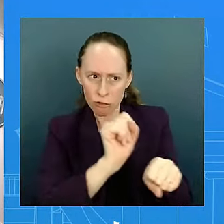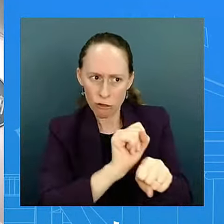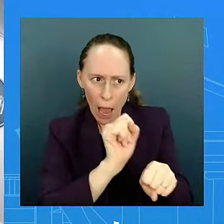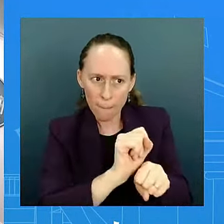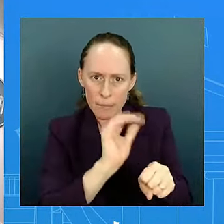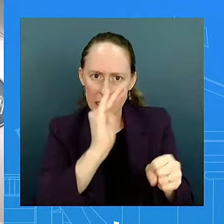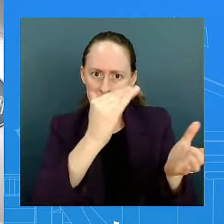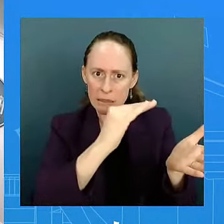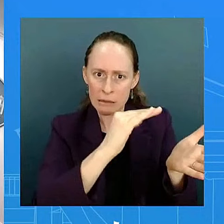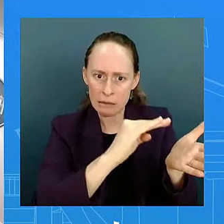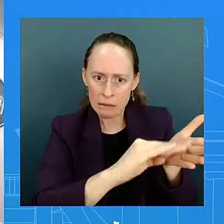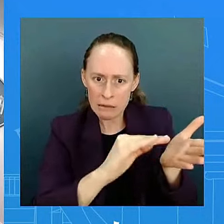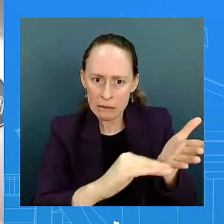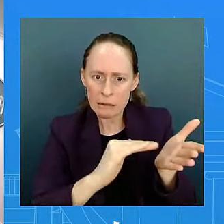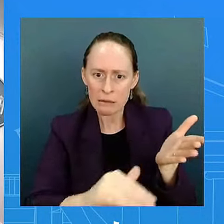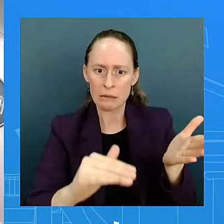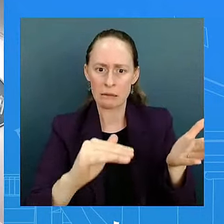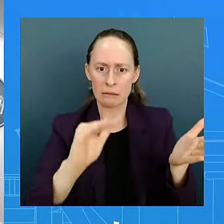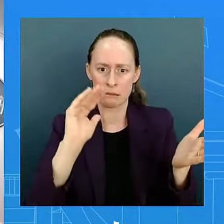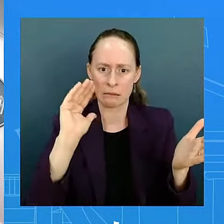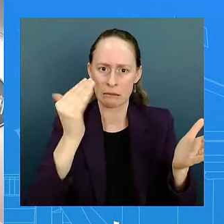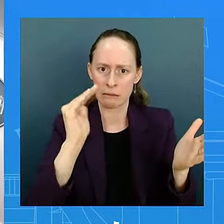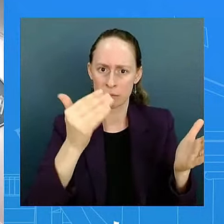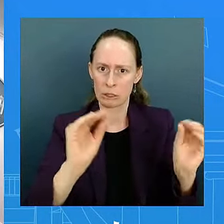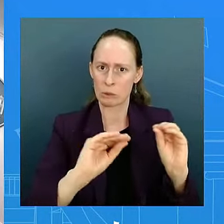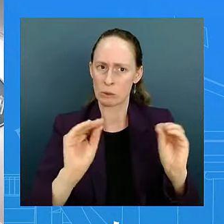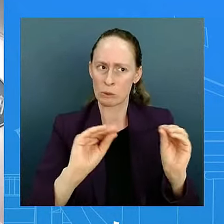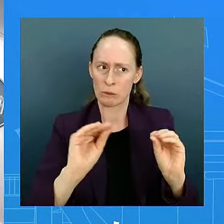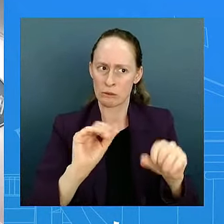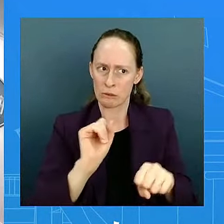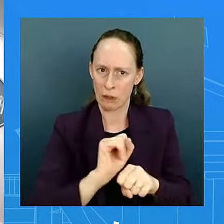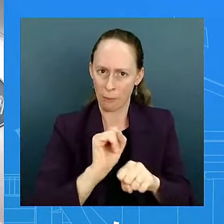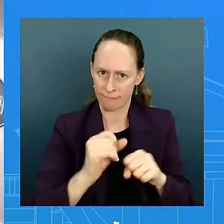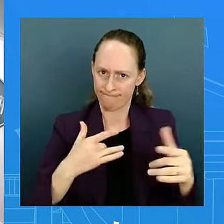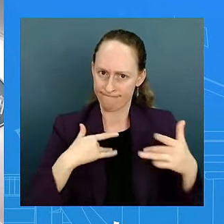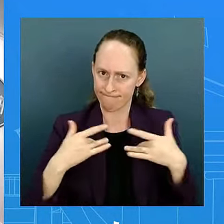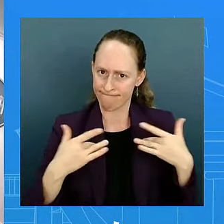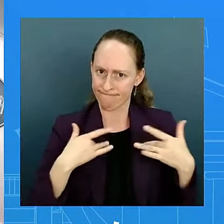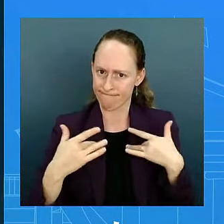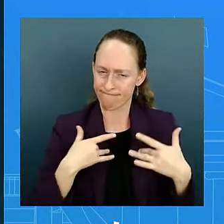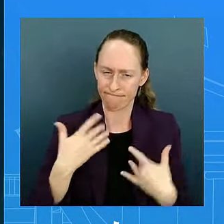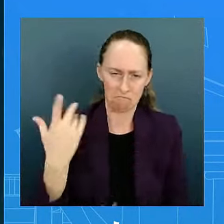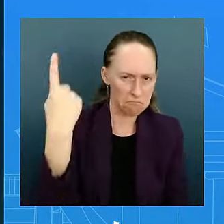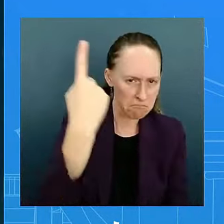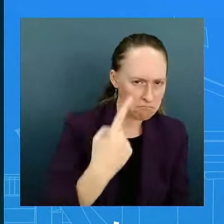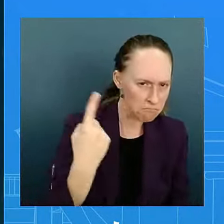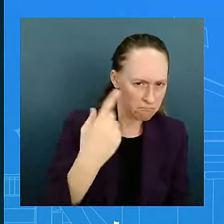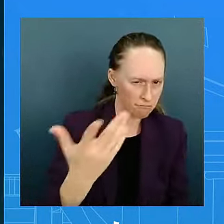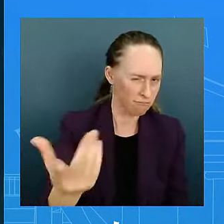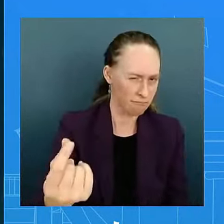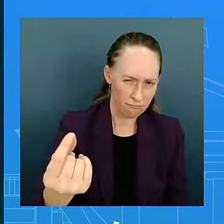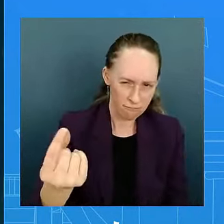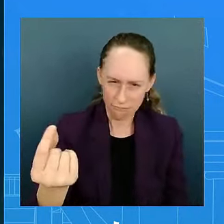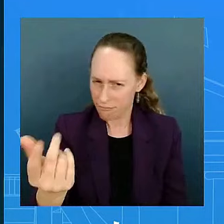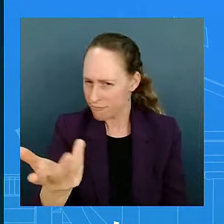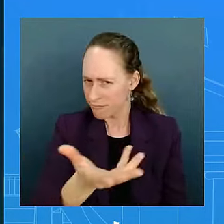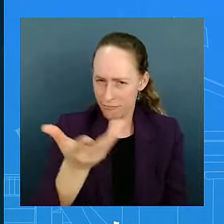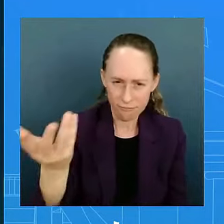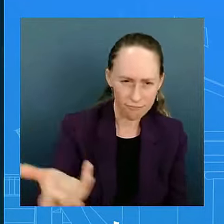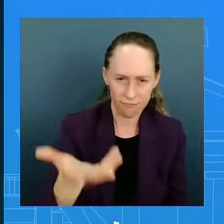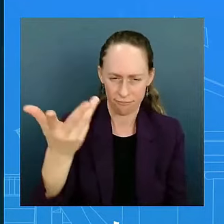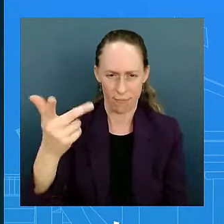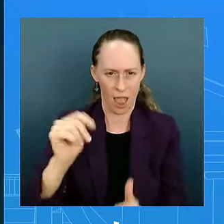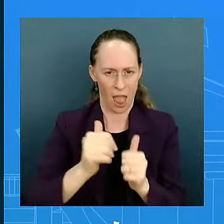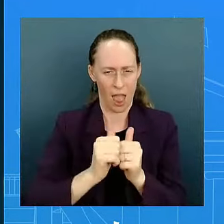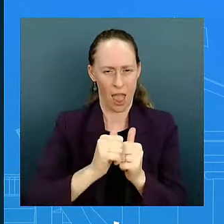all, whether the White House views there being like a ground shift going on? So, look, what